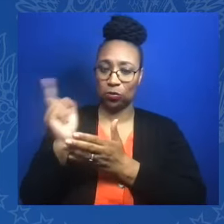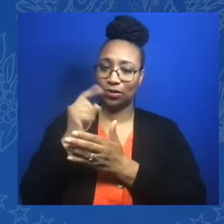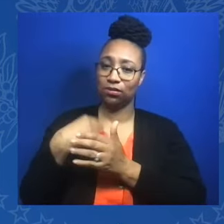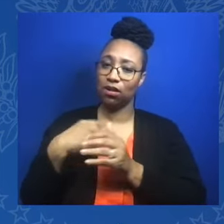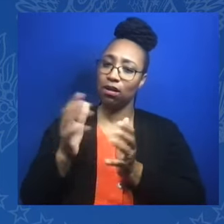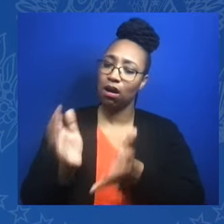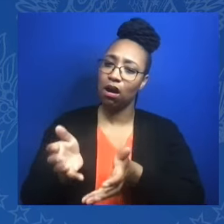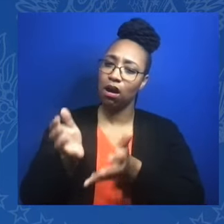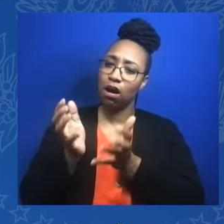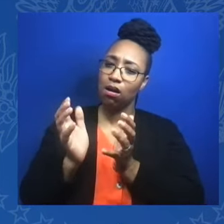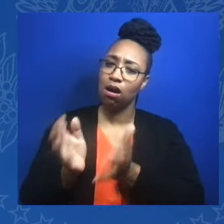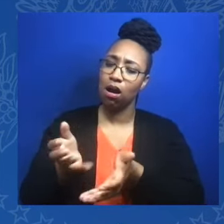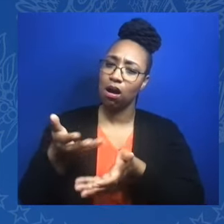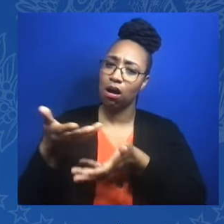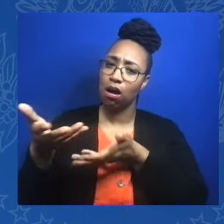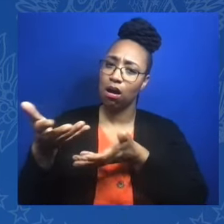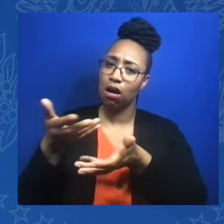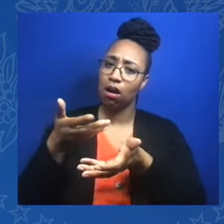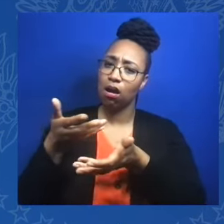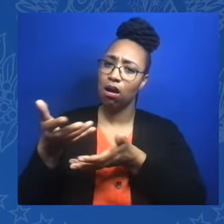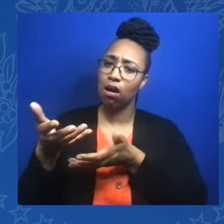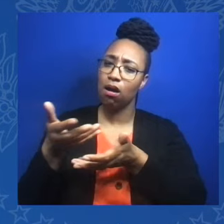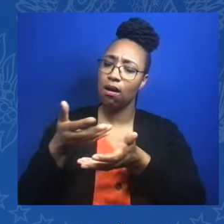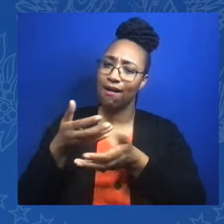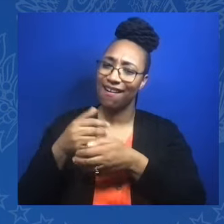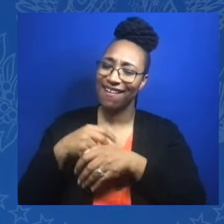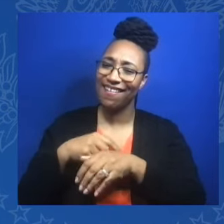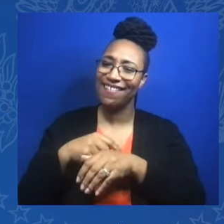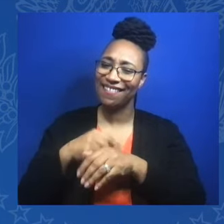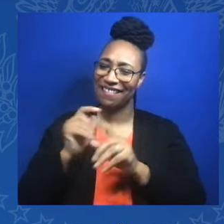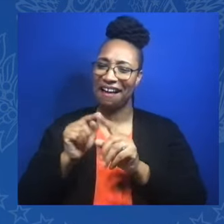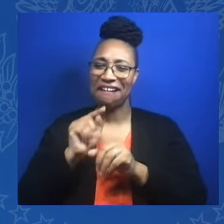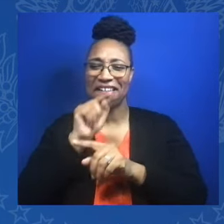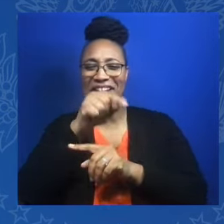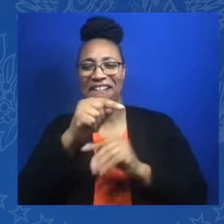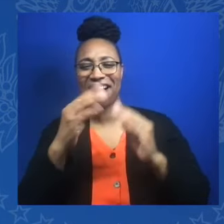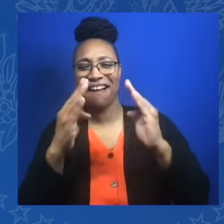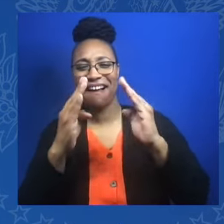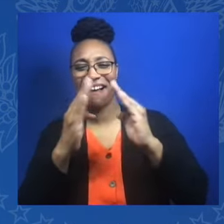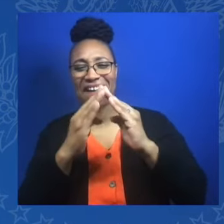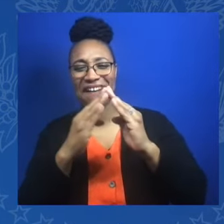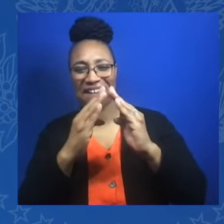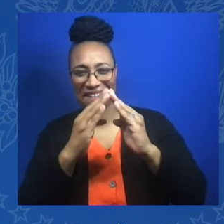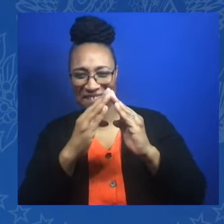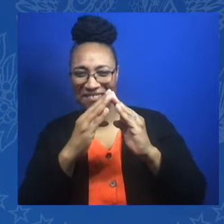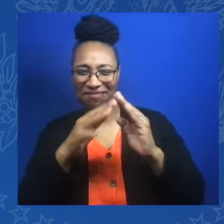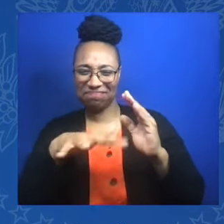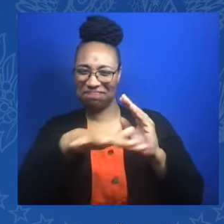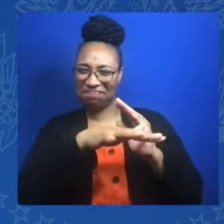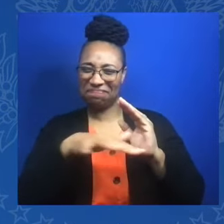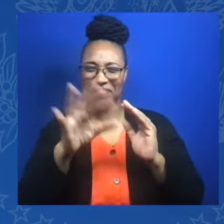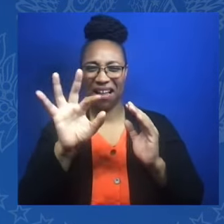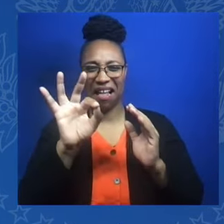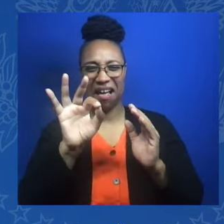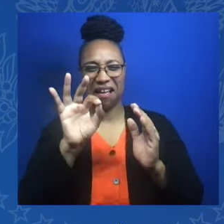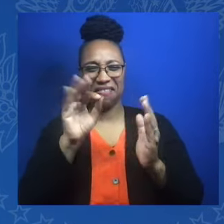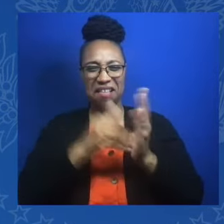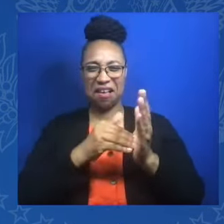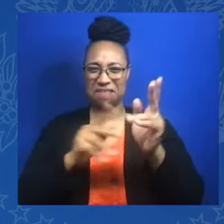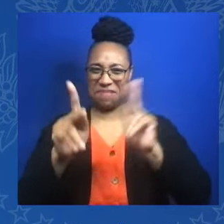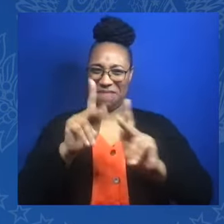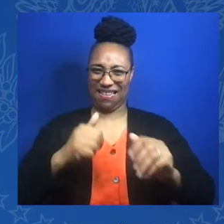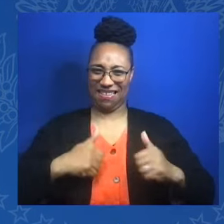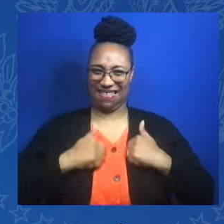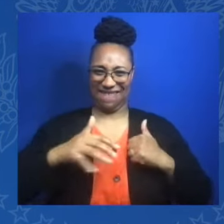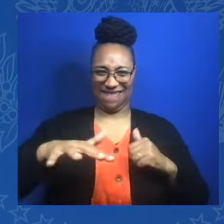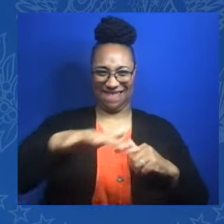of some 9,000 people. For over 50 years, the Michelin tire plant in Bridgewater has been one of